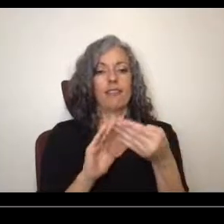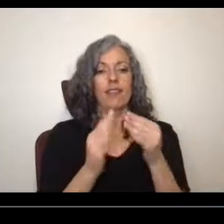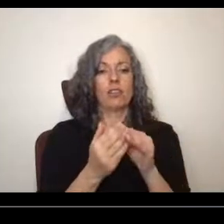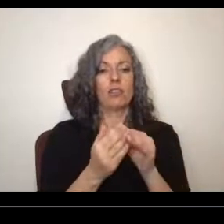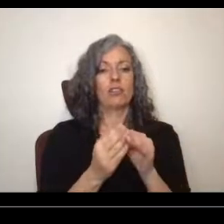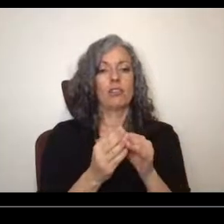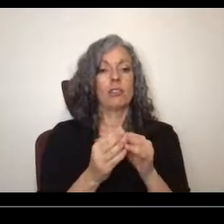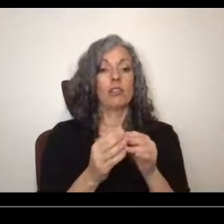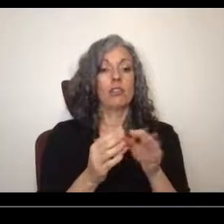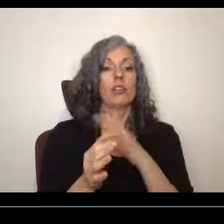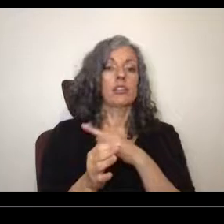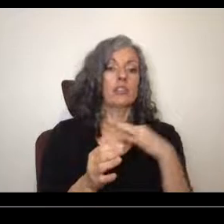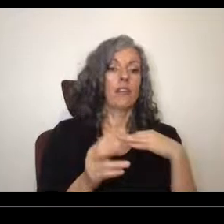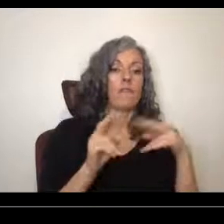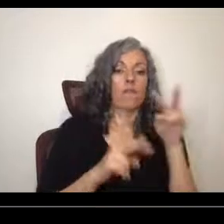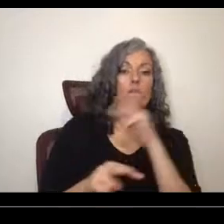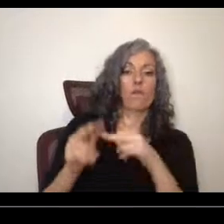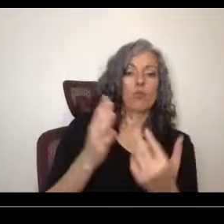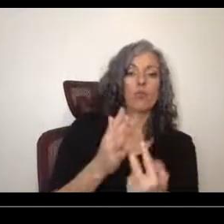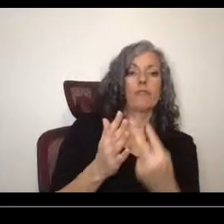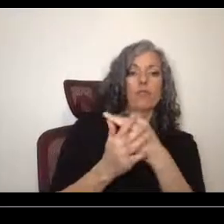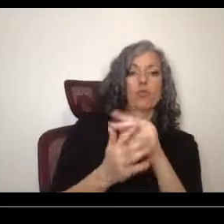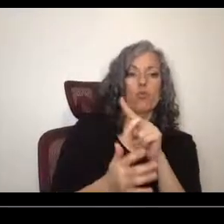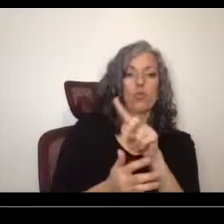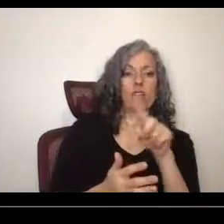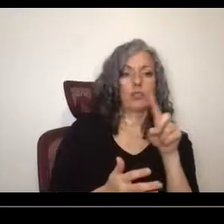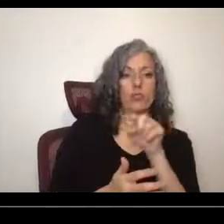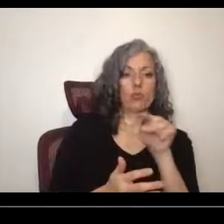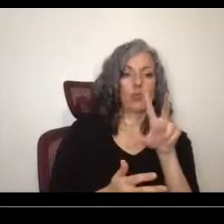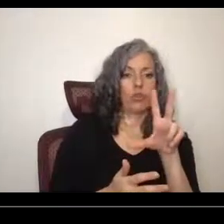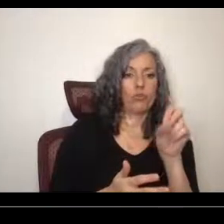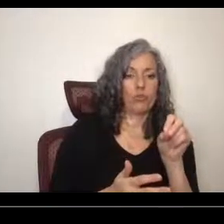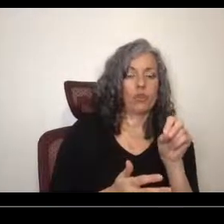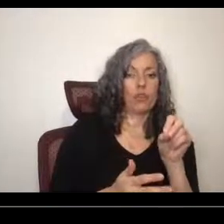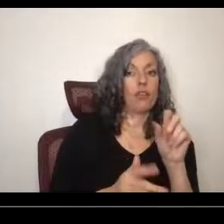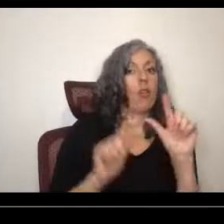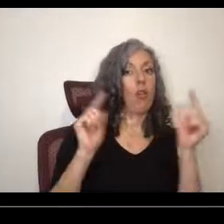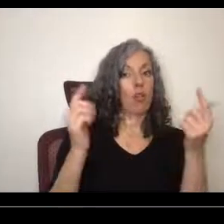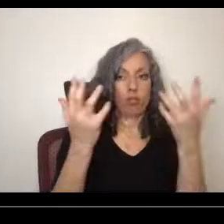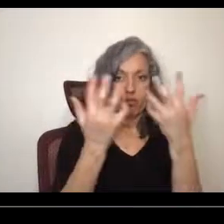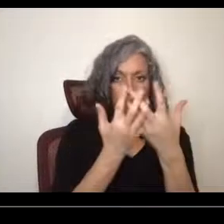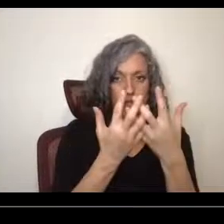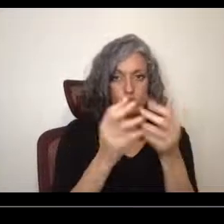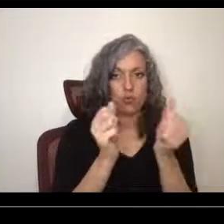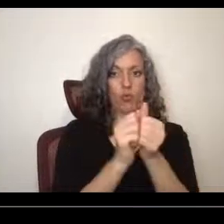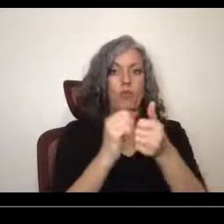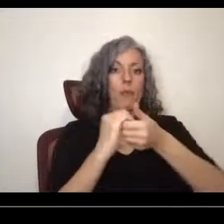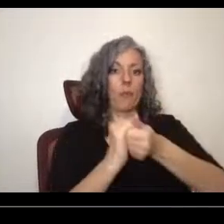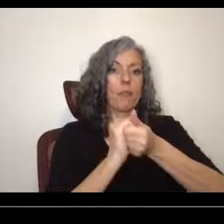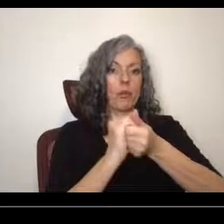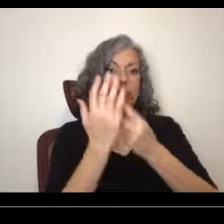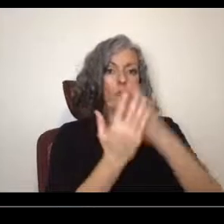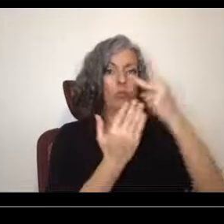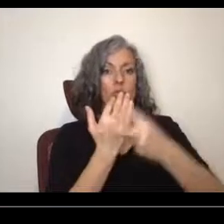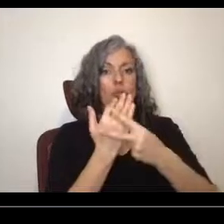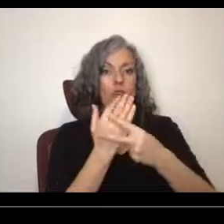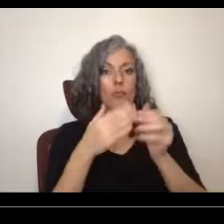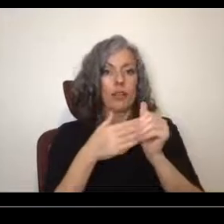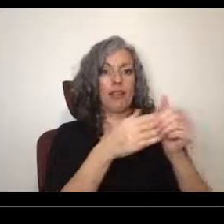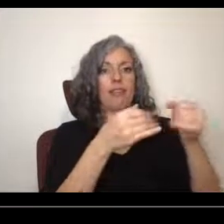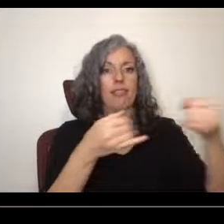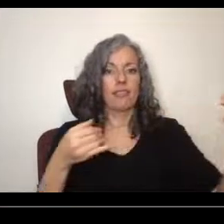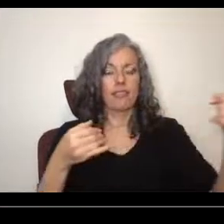tabs 100 through 103, and all items are consistent with the local partnership formulaic program guidelines. Therefore, staff recommends